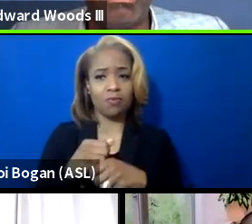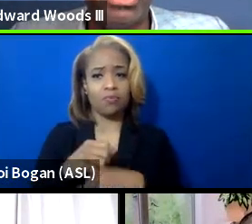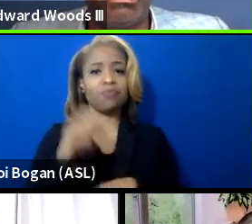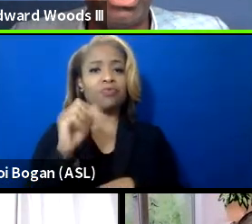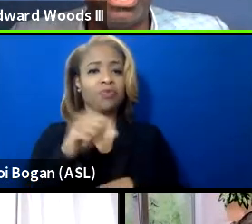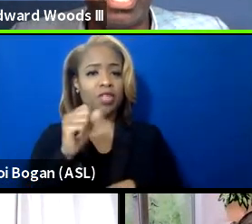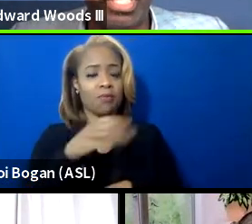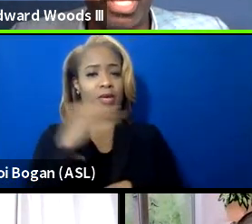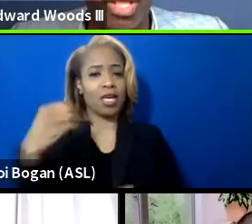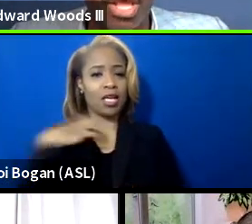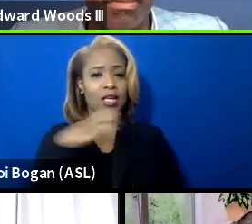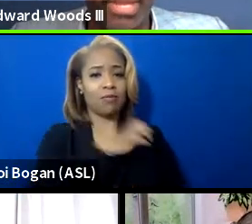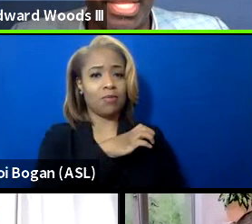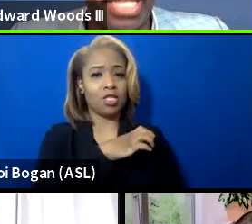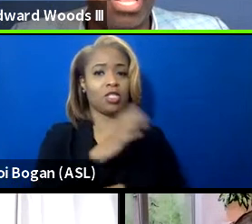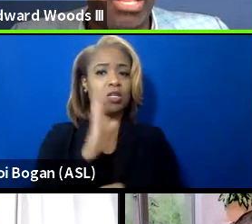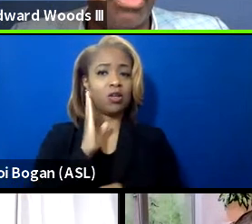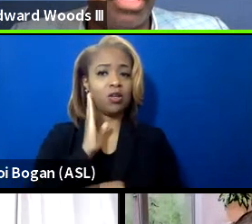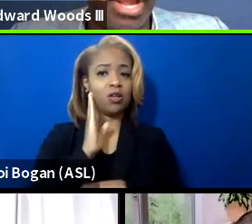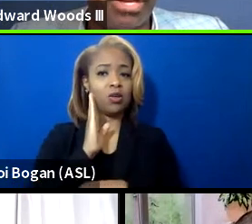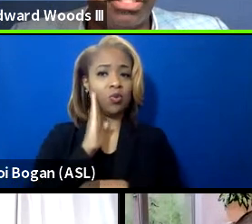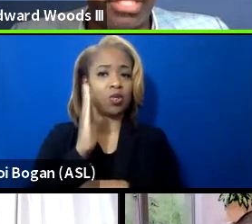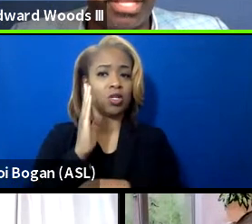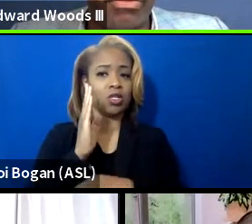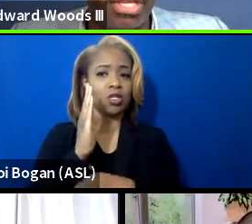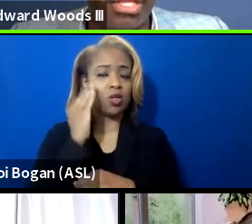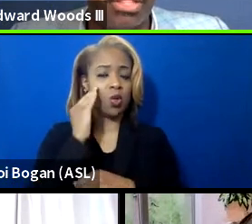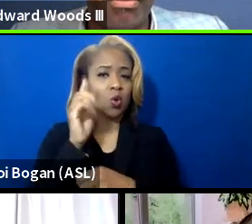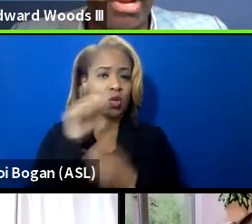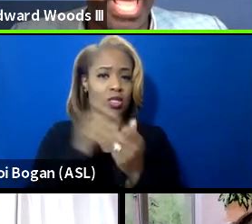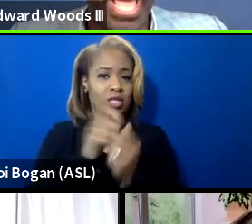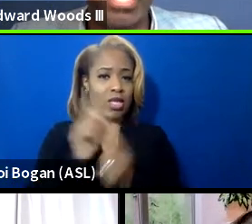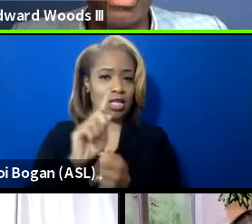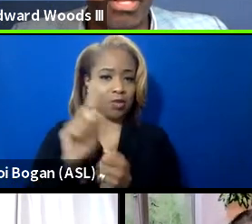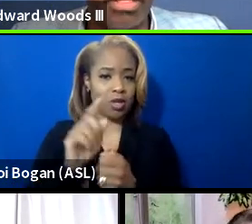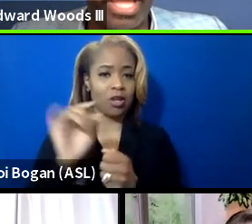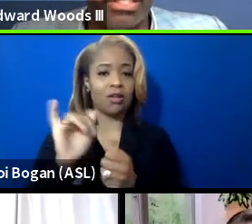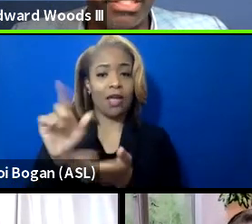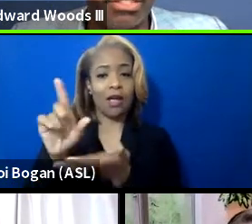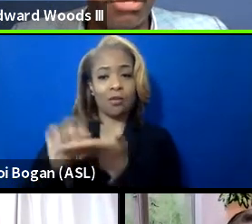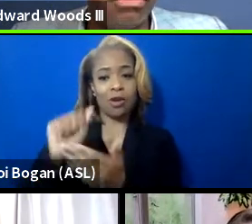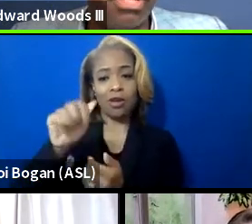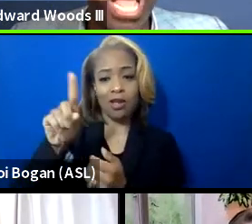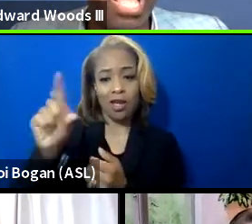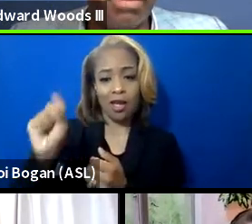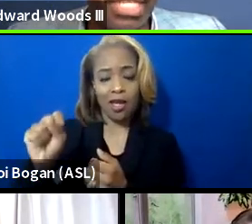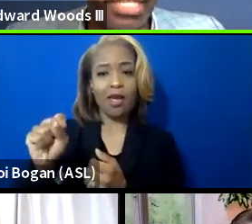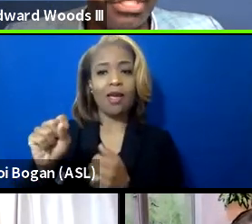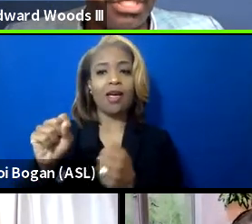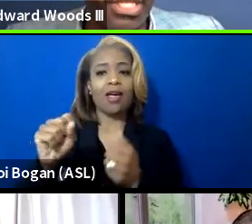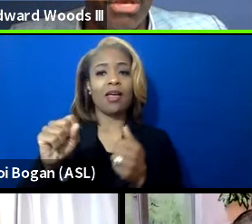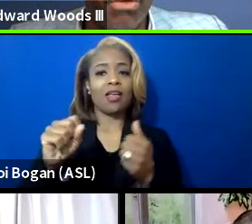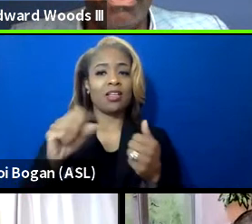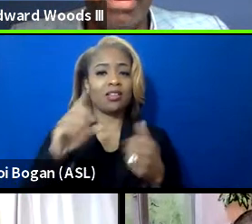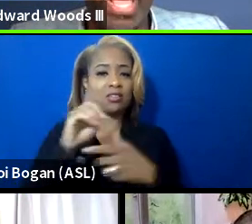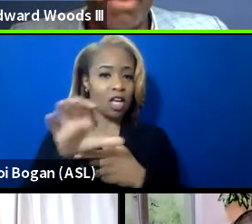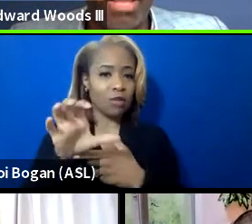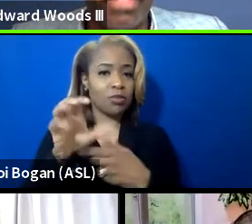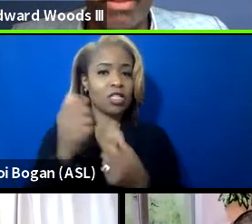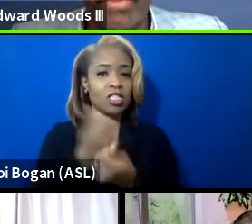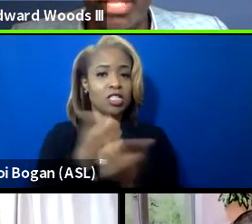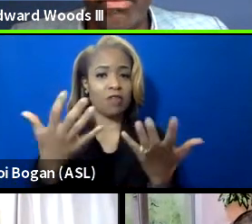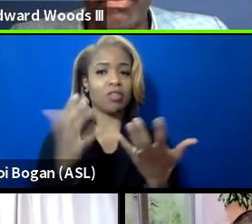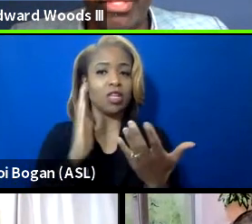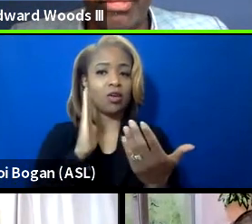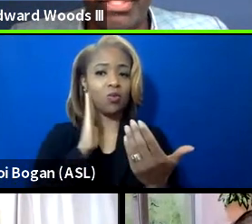would be, and the commission would see exactly where they are, just like the print ads and all that. In terms of the documentation, we would